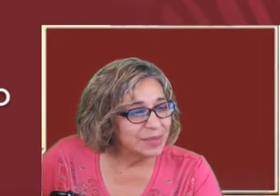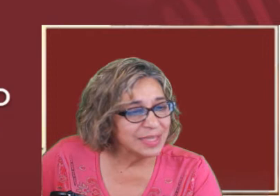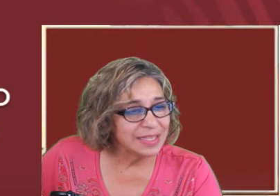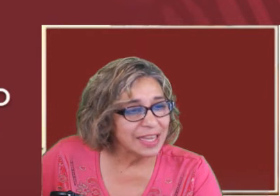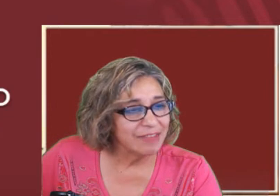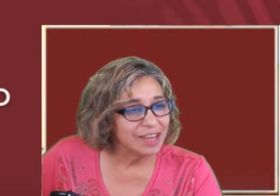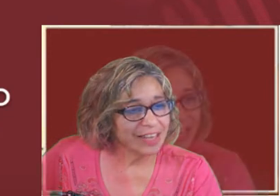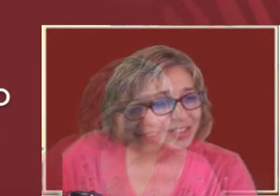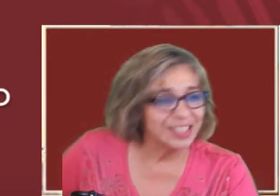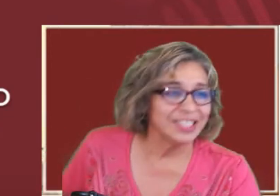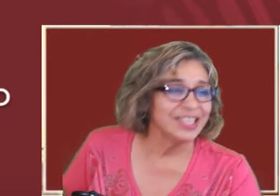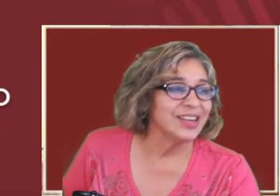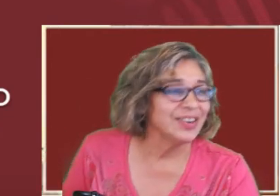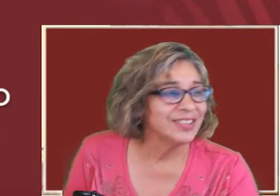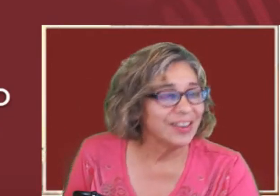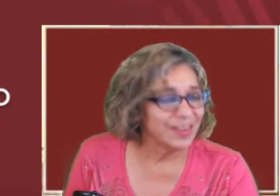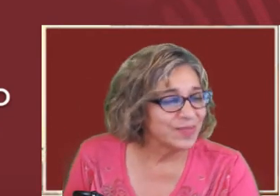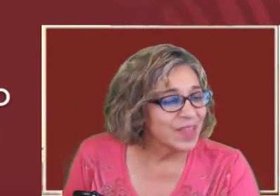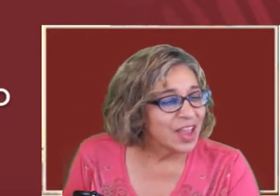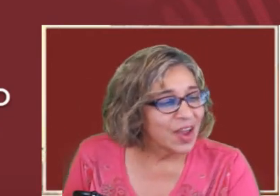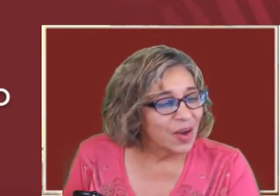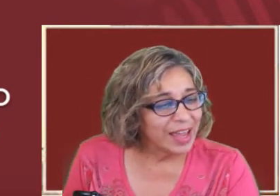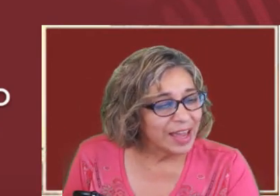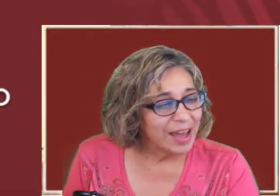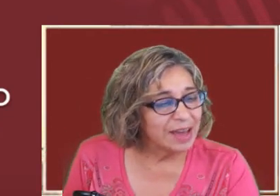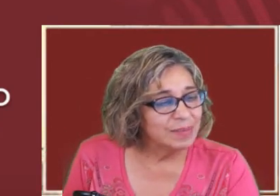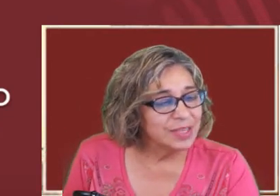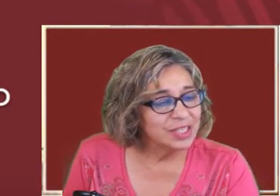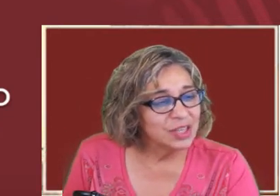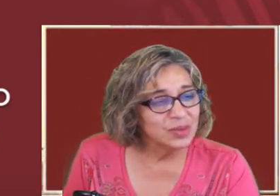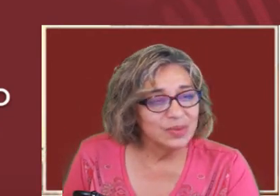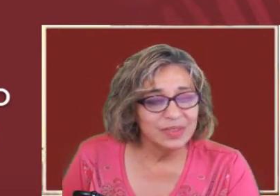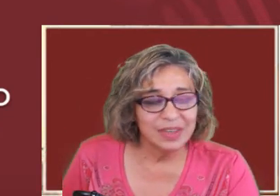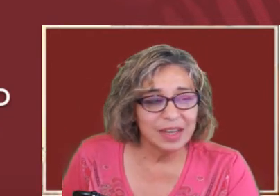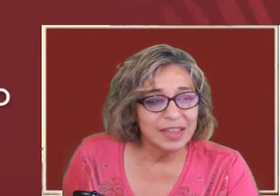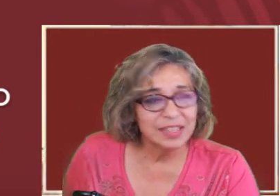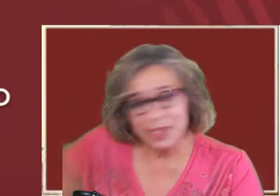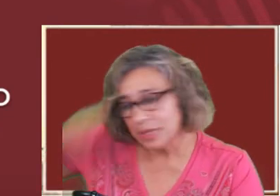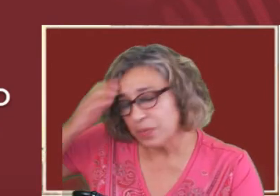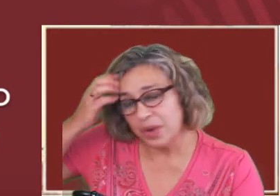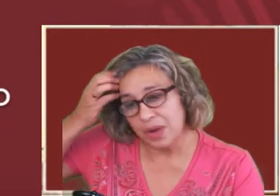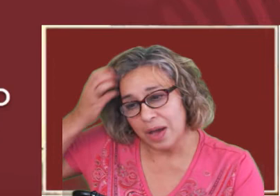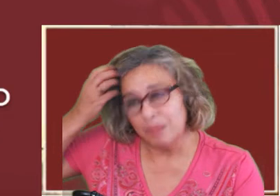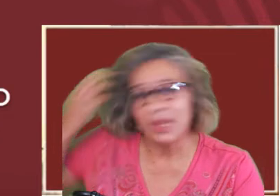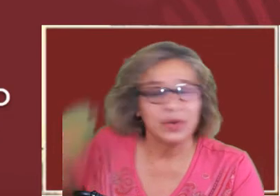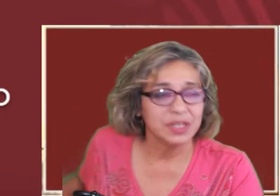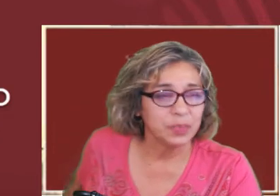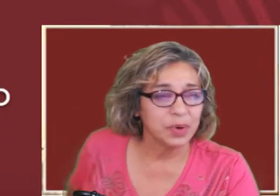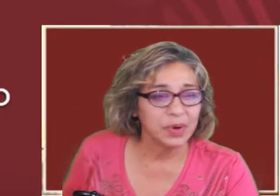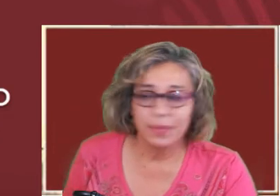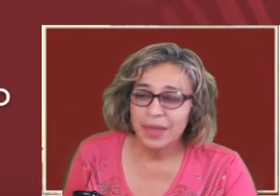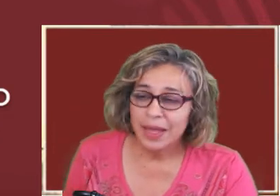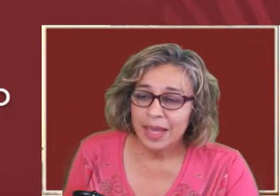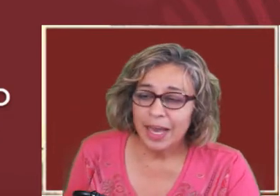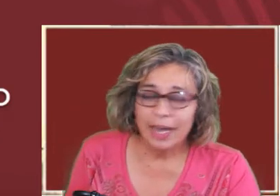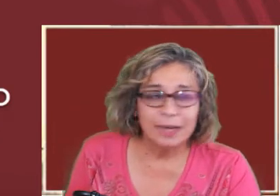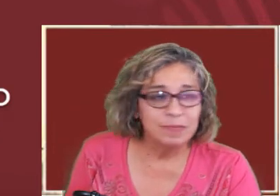let me see, I've got a transition here, sorry. Okay, so in this whistleblowers program,